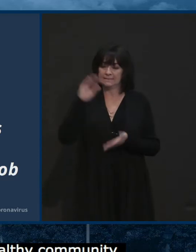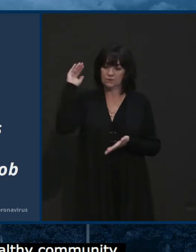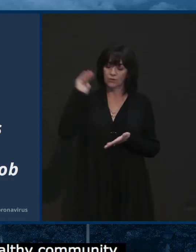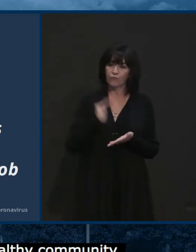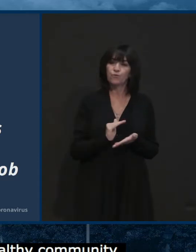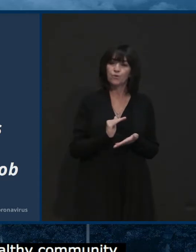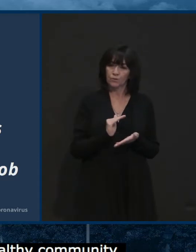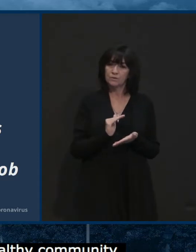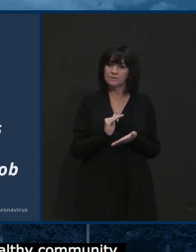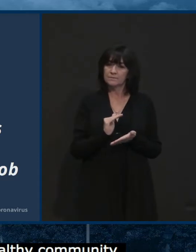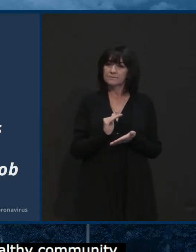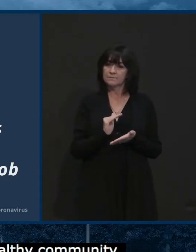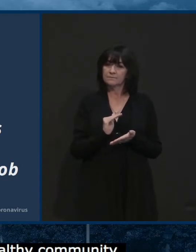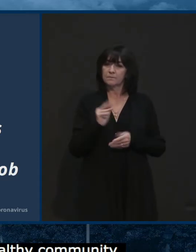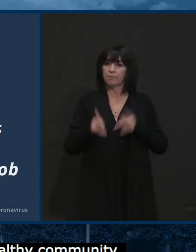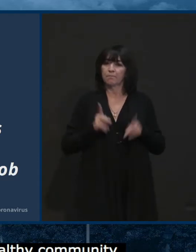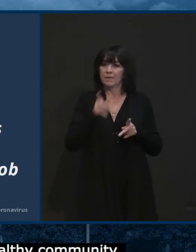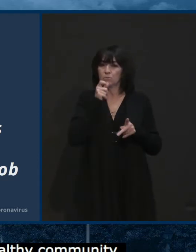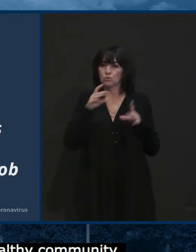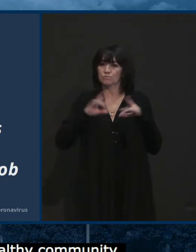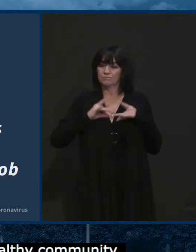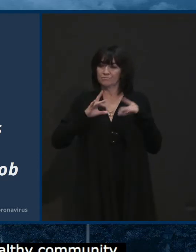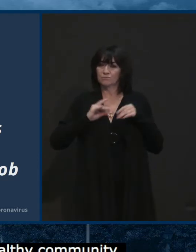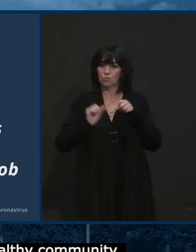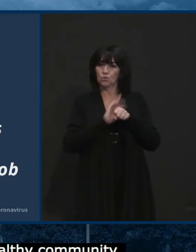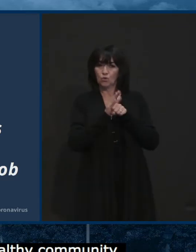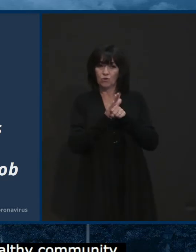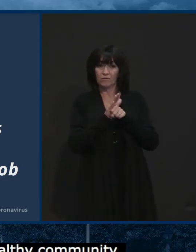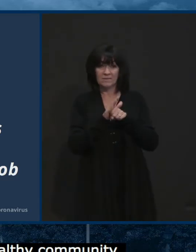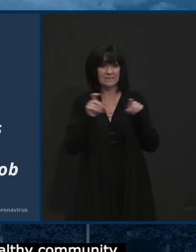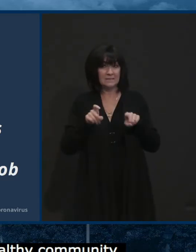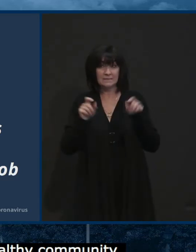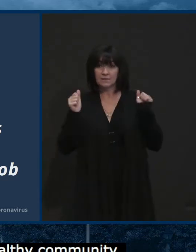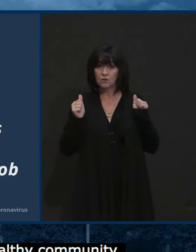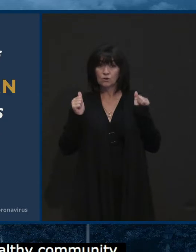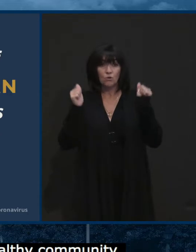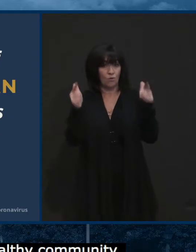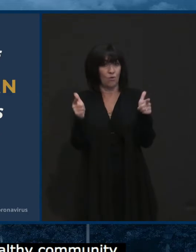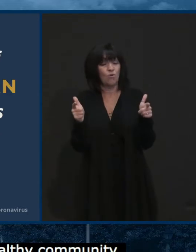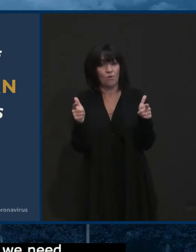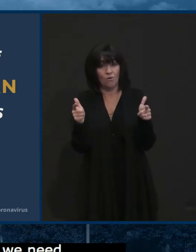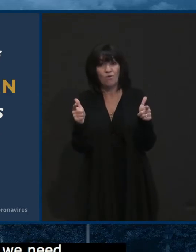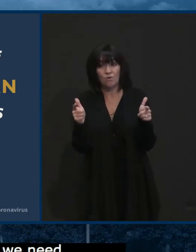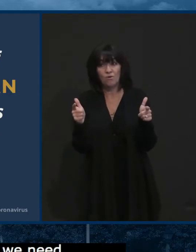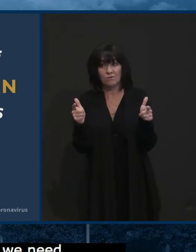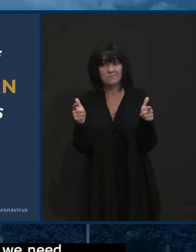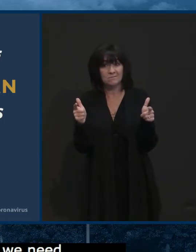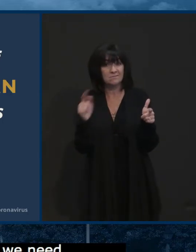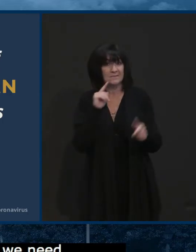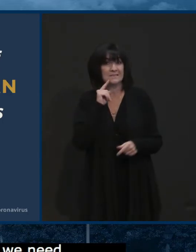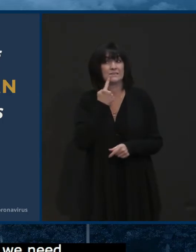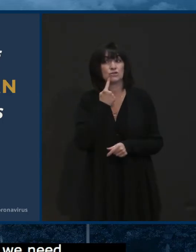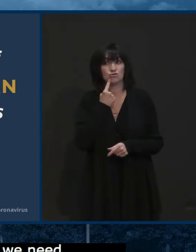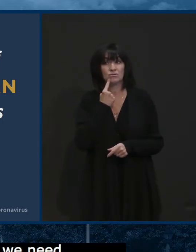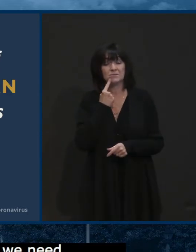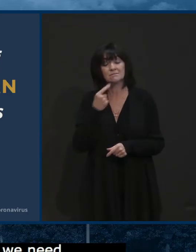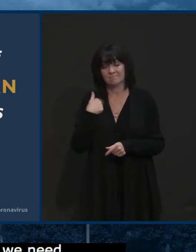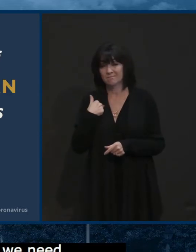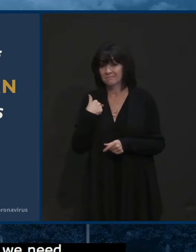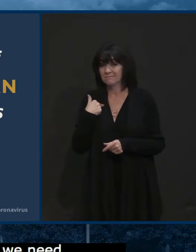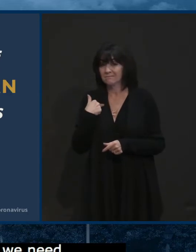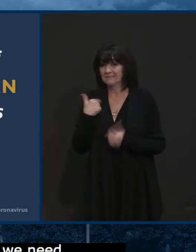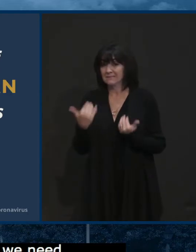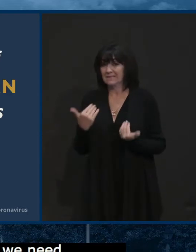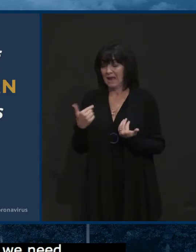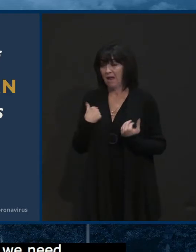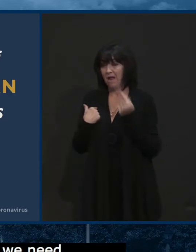cases. And so we need everybody to lean in right now because we're contemplating, I've asked the Division of Public Health to